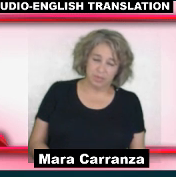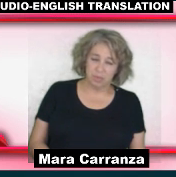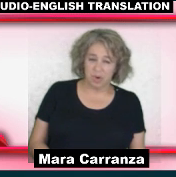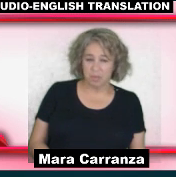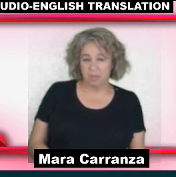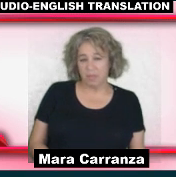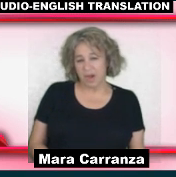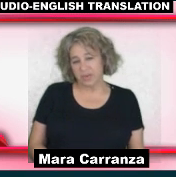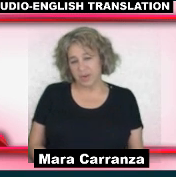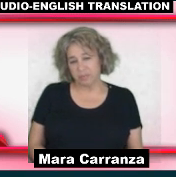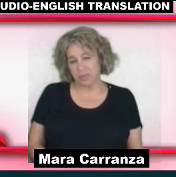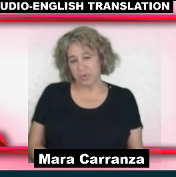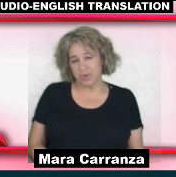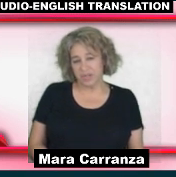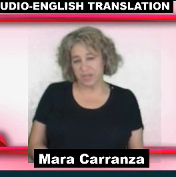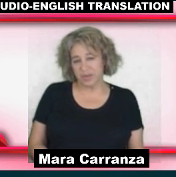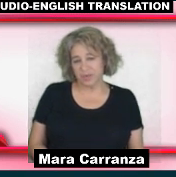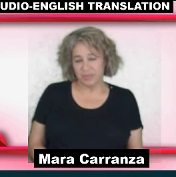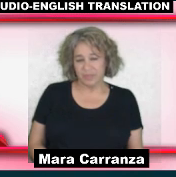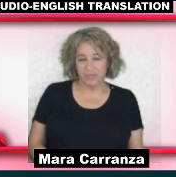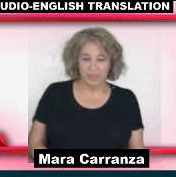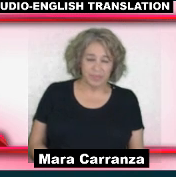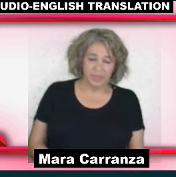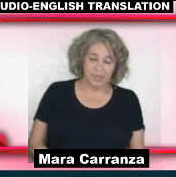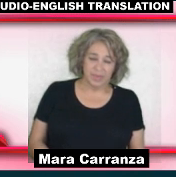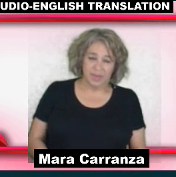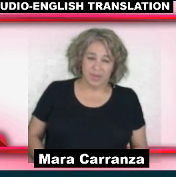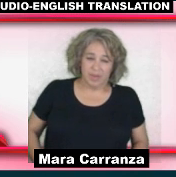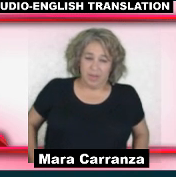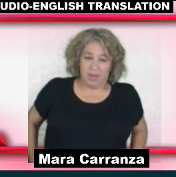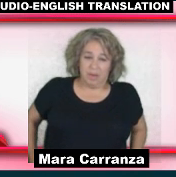that was more moderate and prudent.